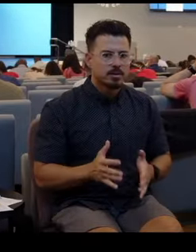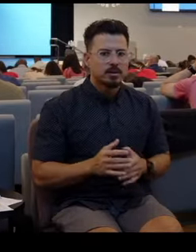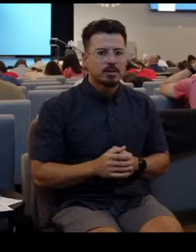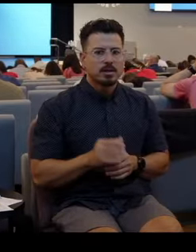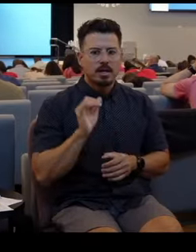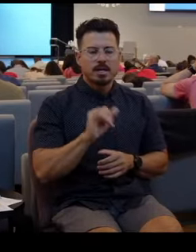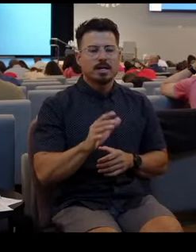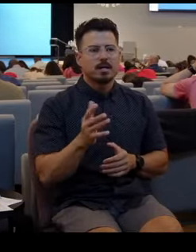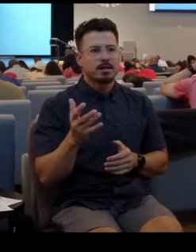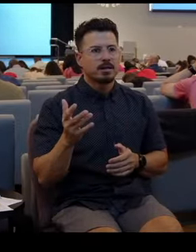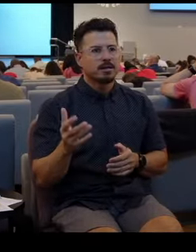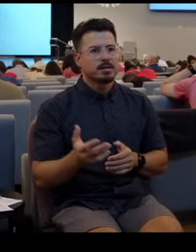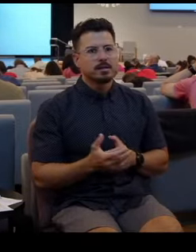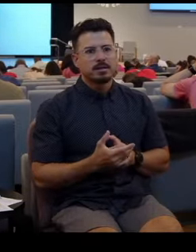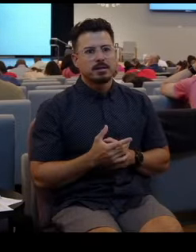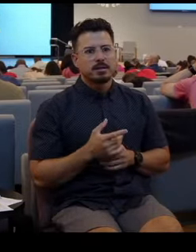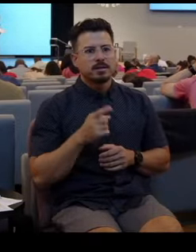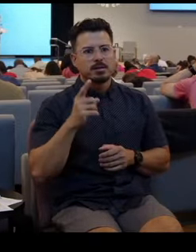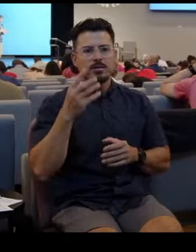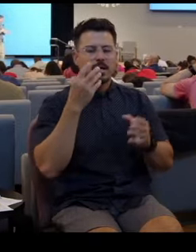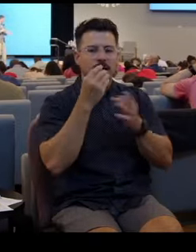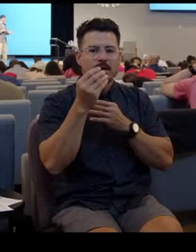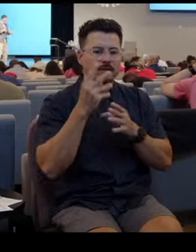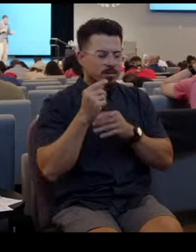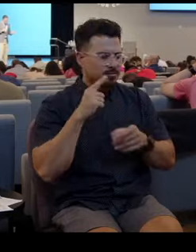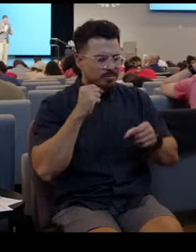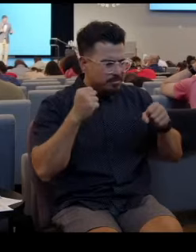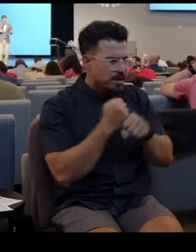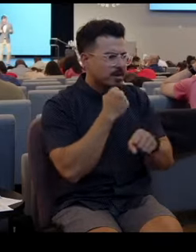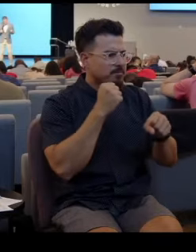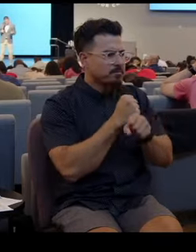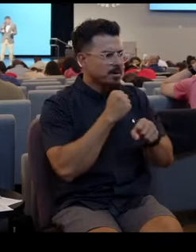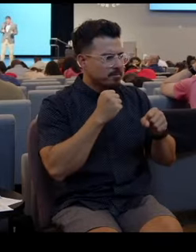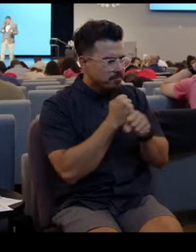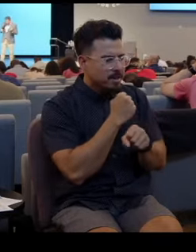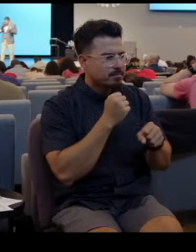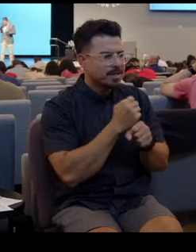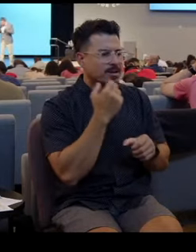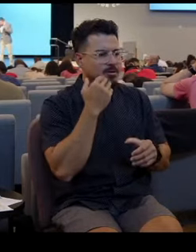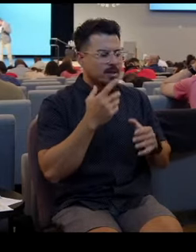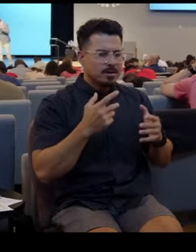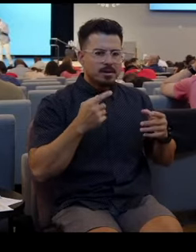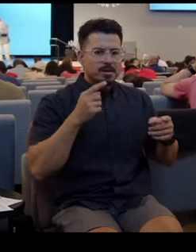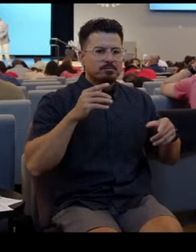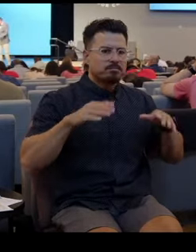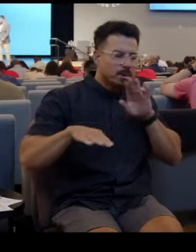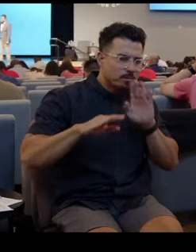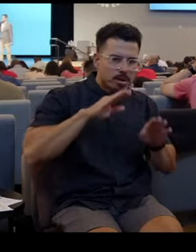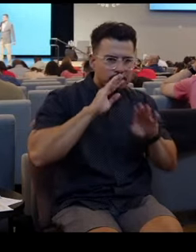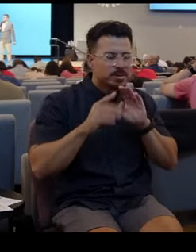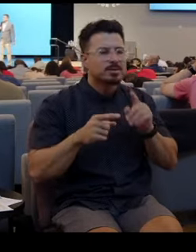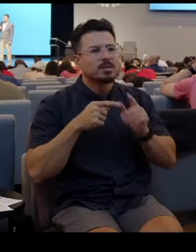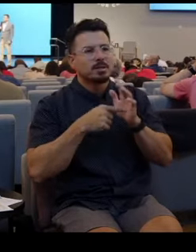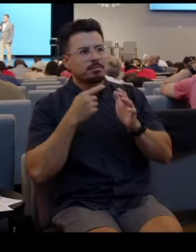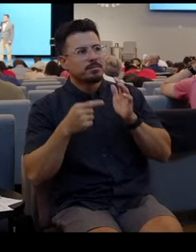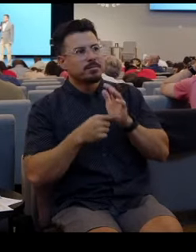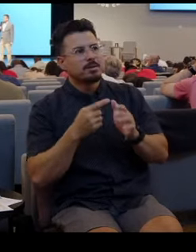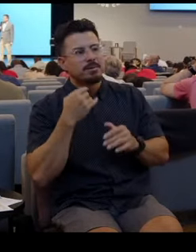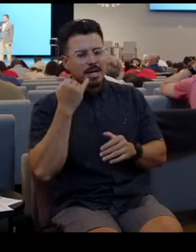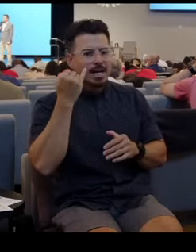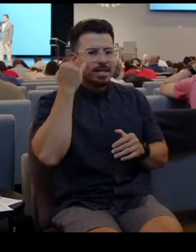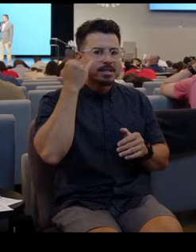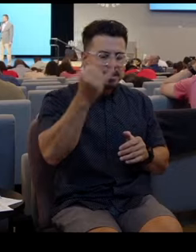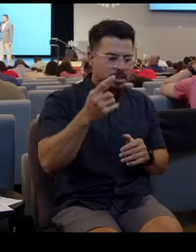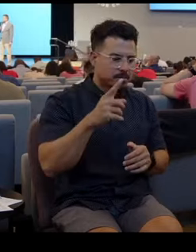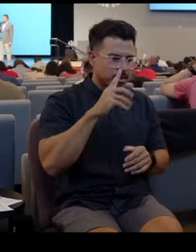know, that you're out there fighting the good fight. And it's a struggle to hold on to this ideal of being an